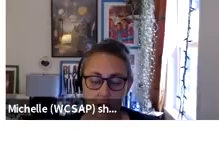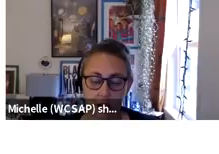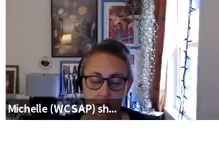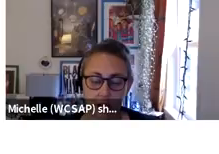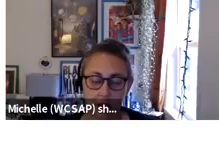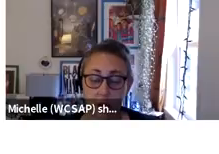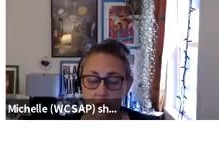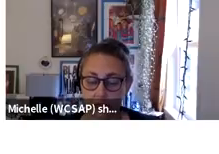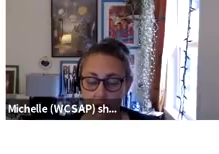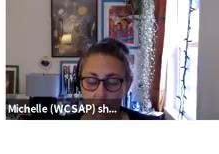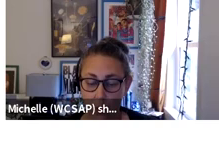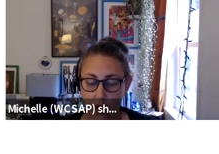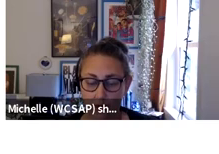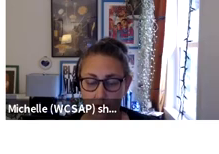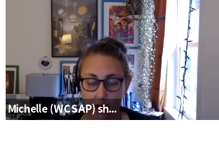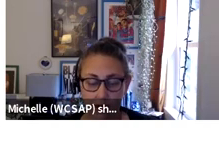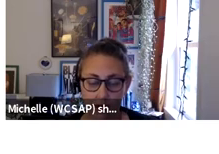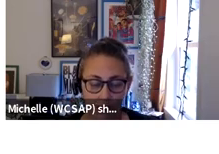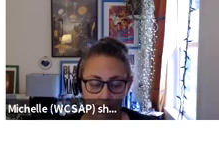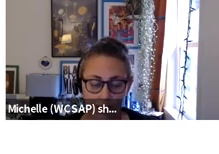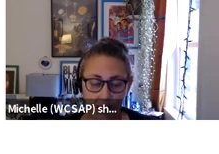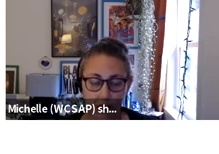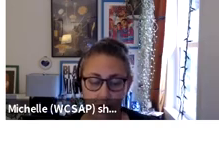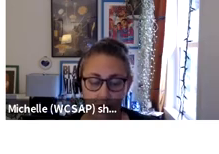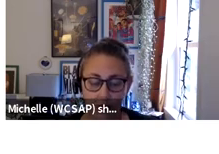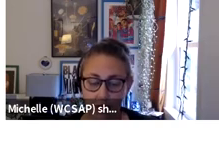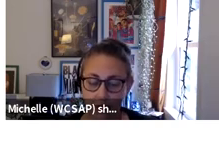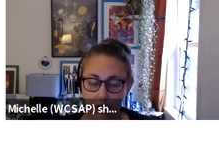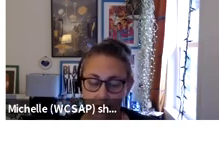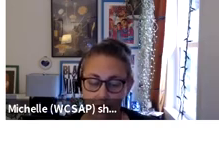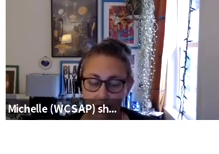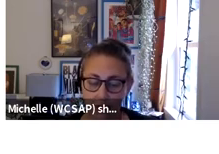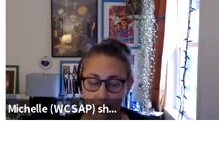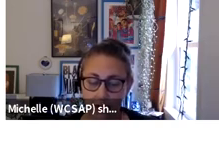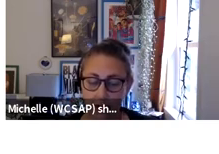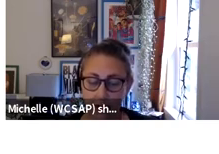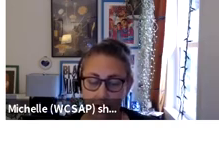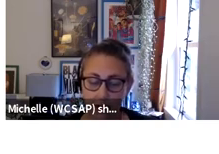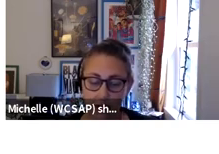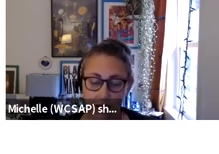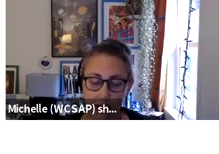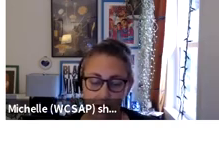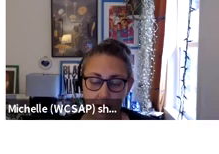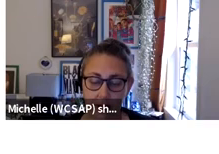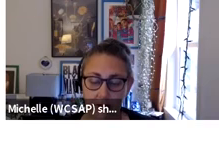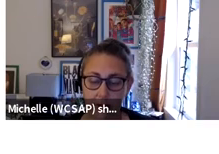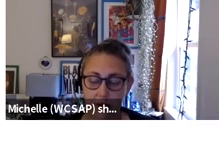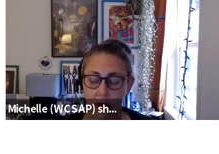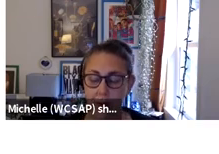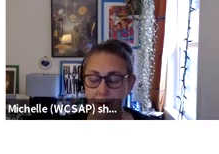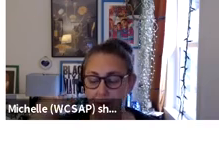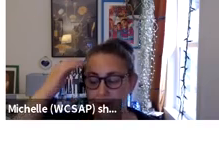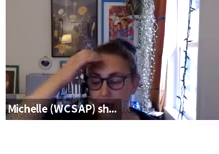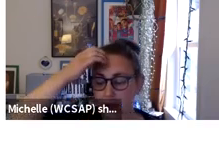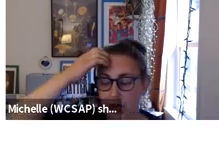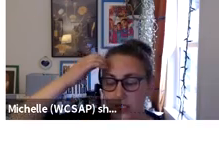The Puget Sound War followed. It was an armed conflict that took place in the Puget Sound area of